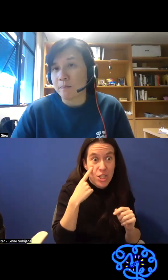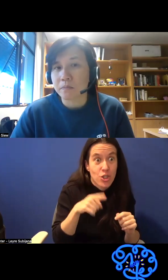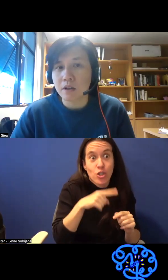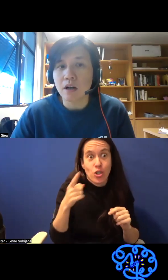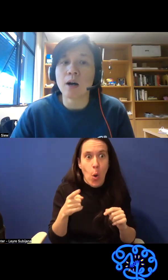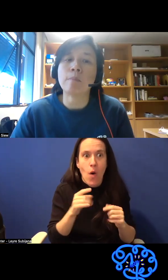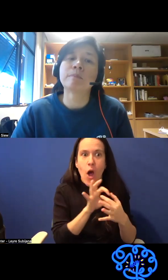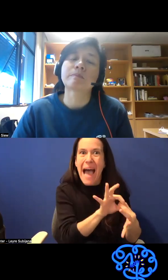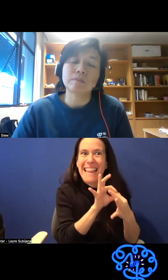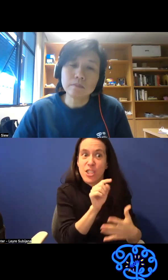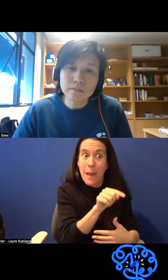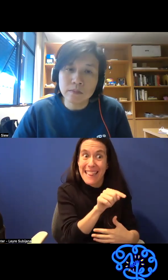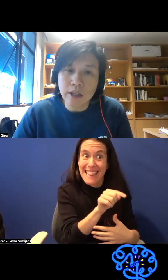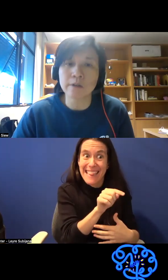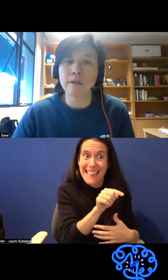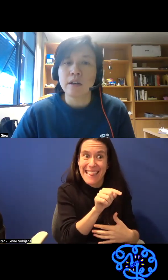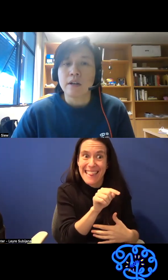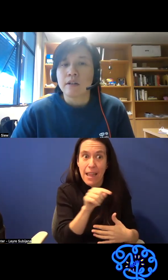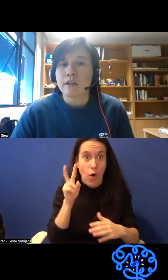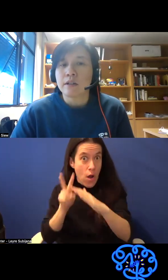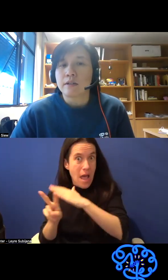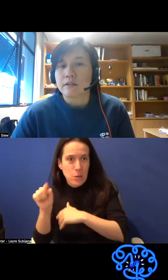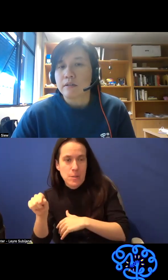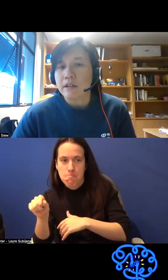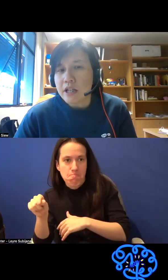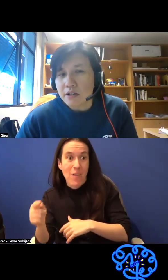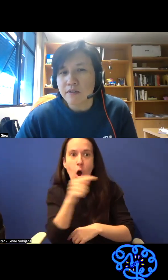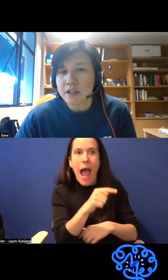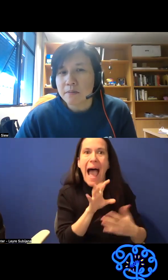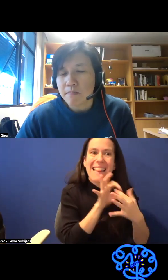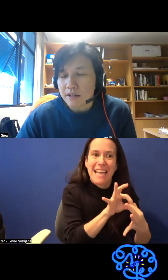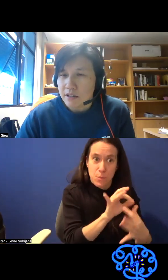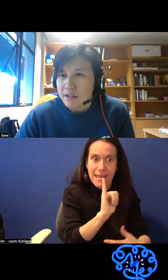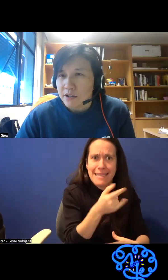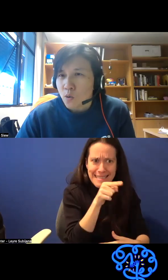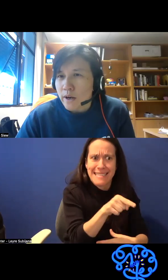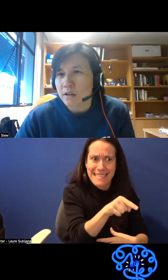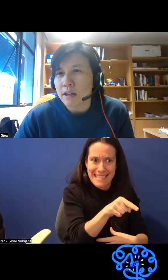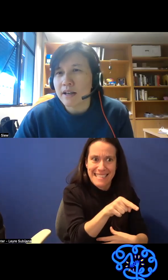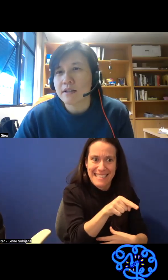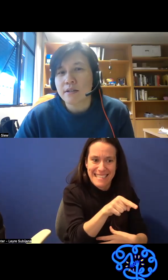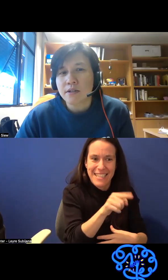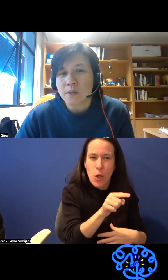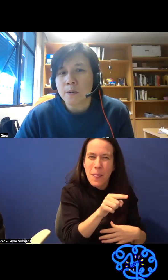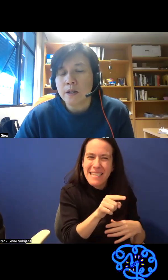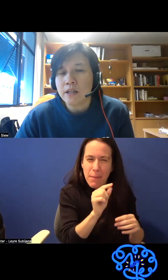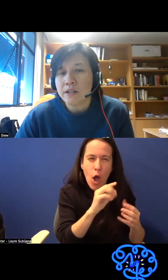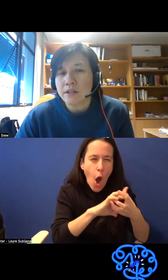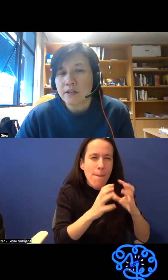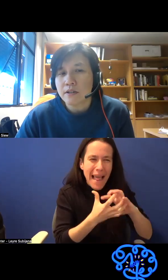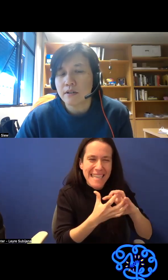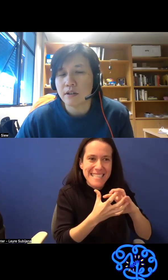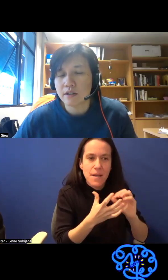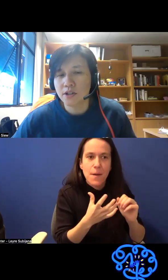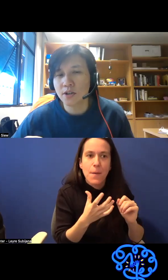attachment. Um, Now, the nature of this pattern is quite complex. So it